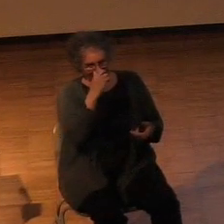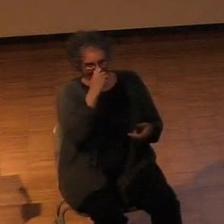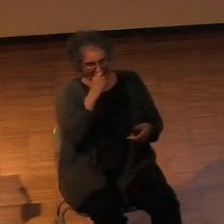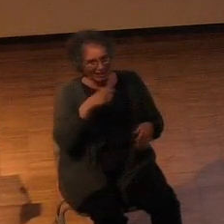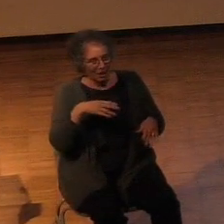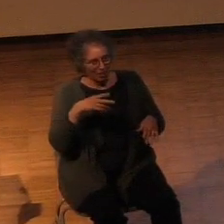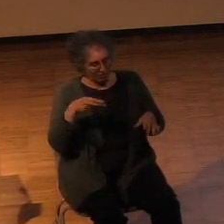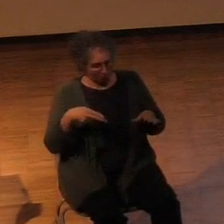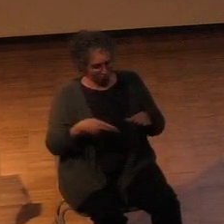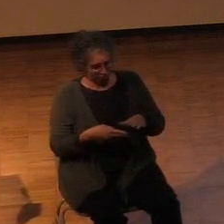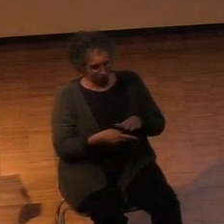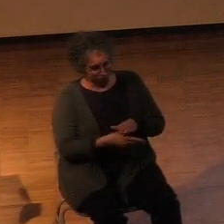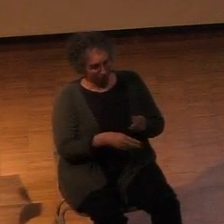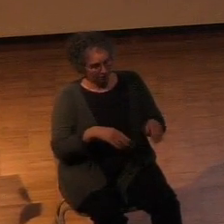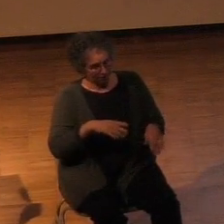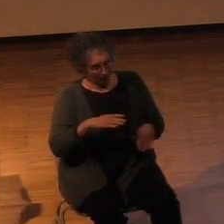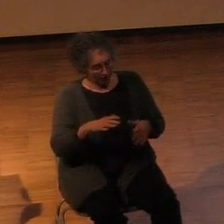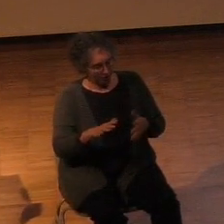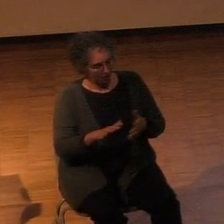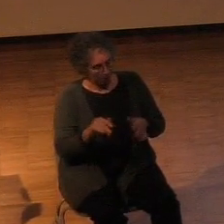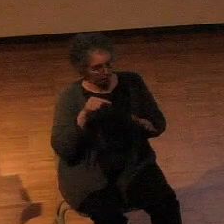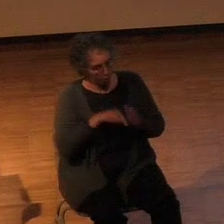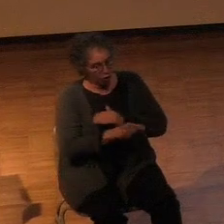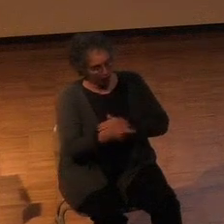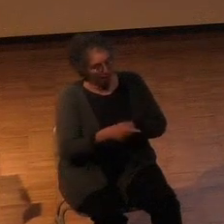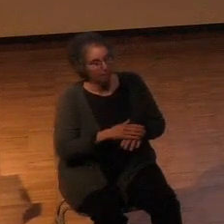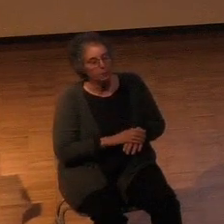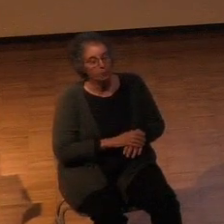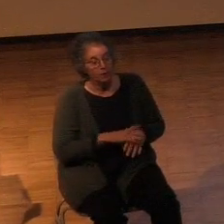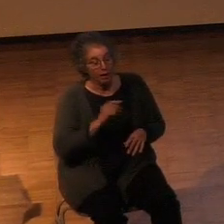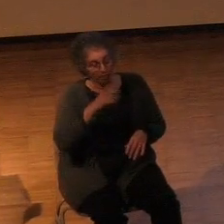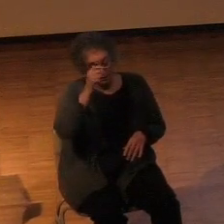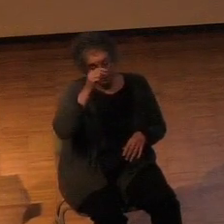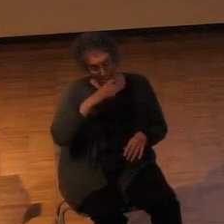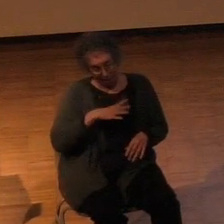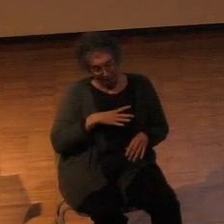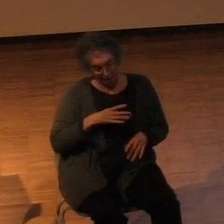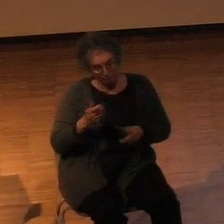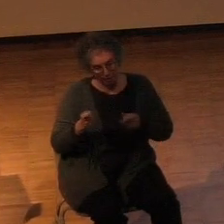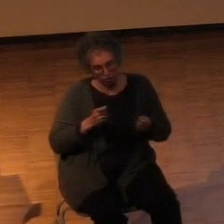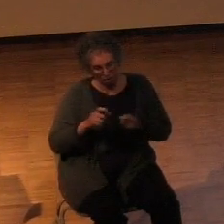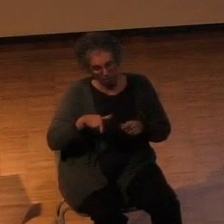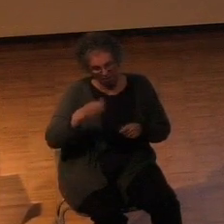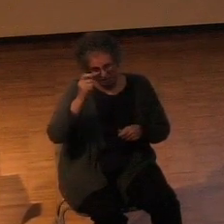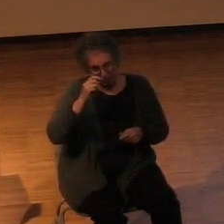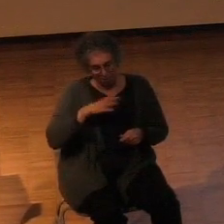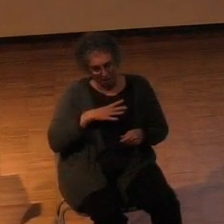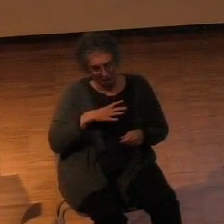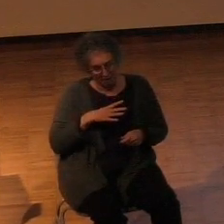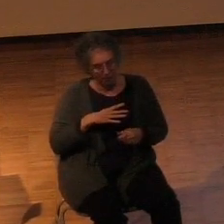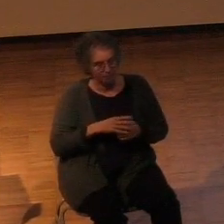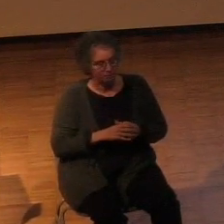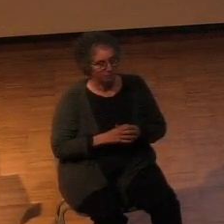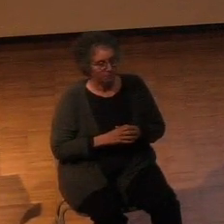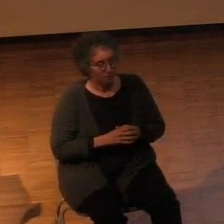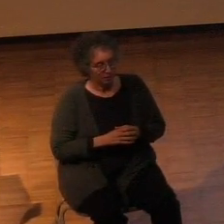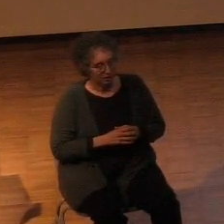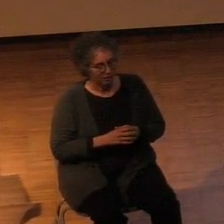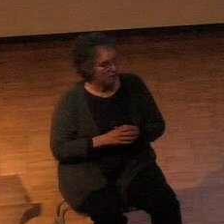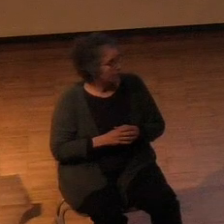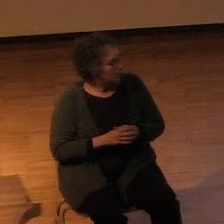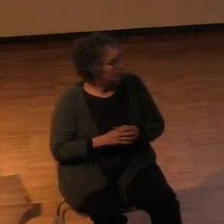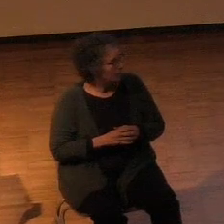is, you know, is being controlled by this other dude for the most part. And he's putting